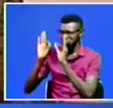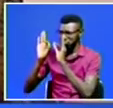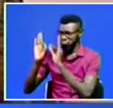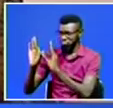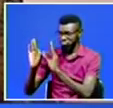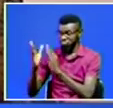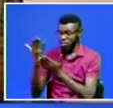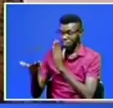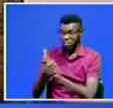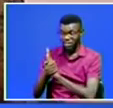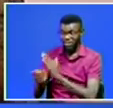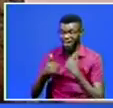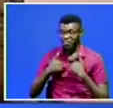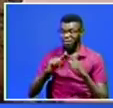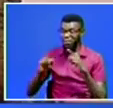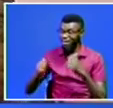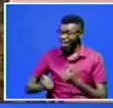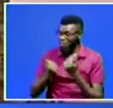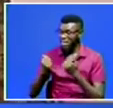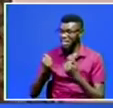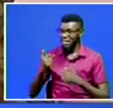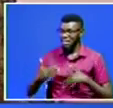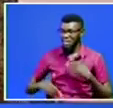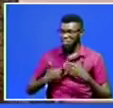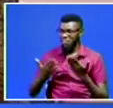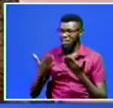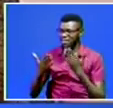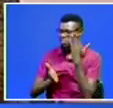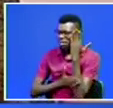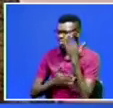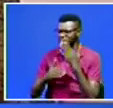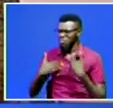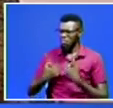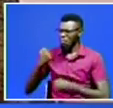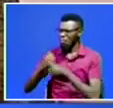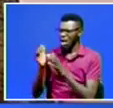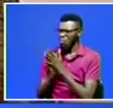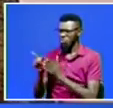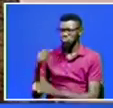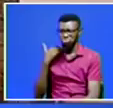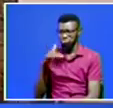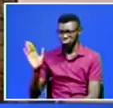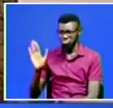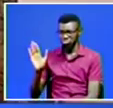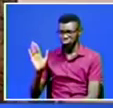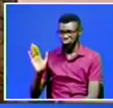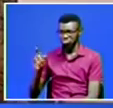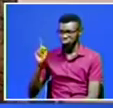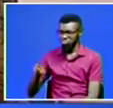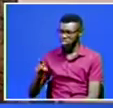be talented, but if you're not disciplined, nobody would want to work with you, you know. So you need to be disciplined. You need to